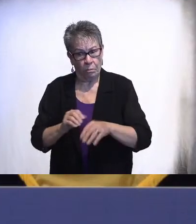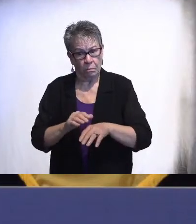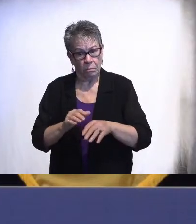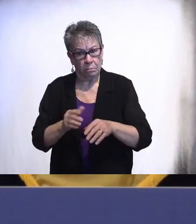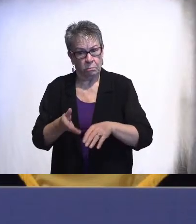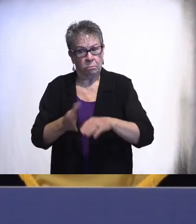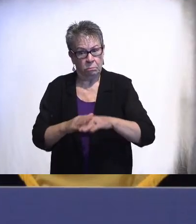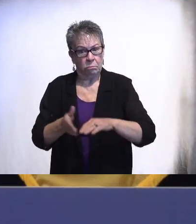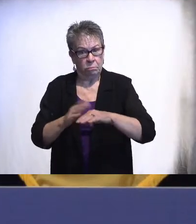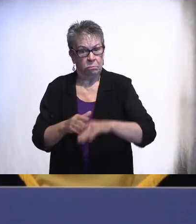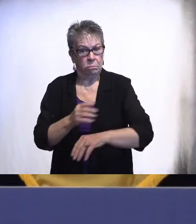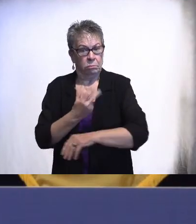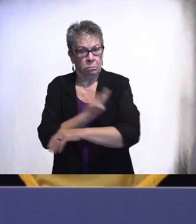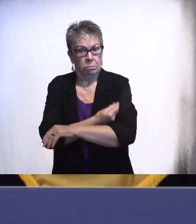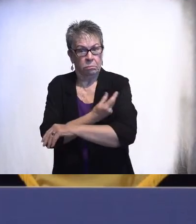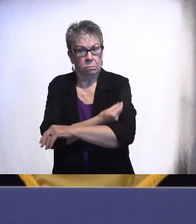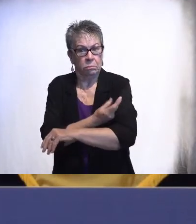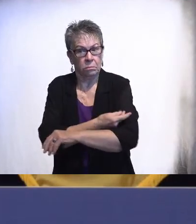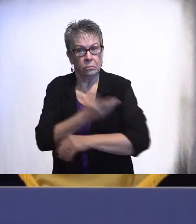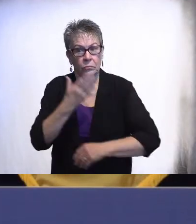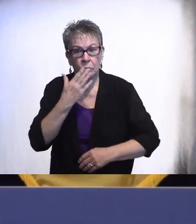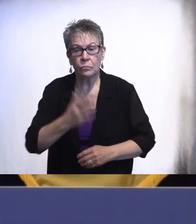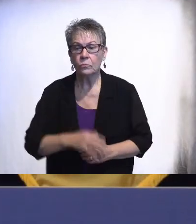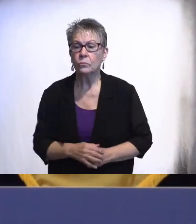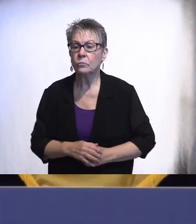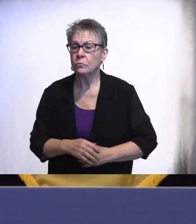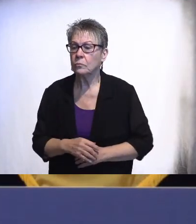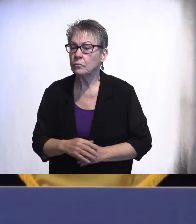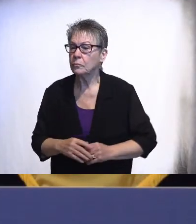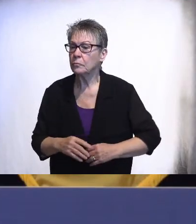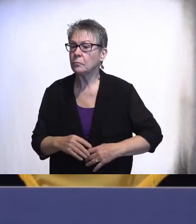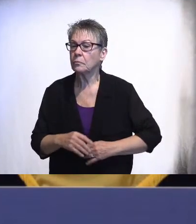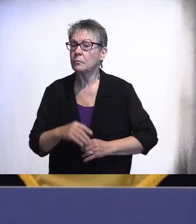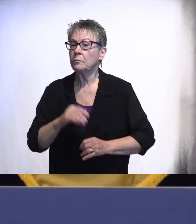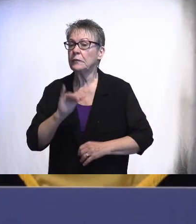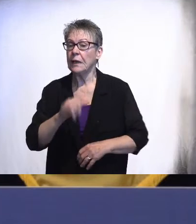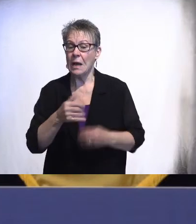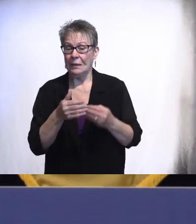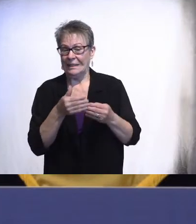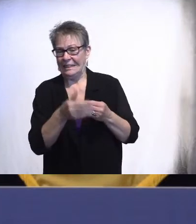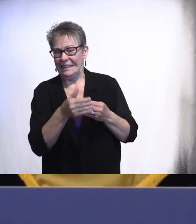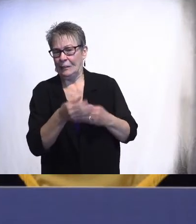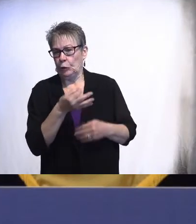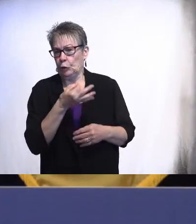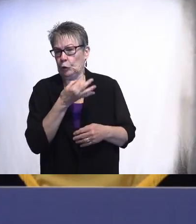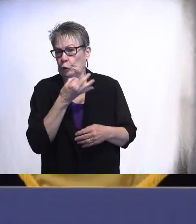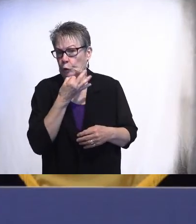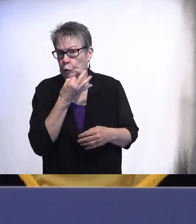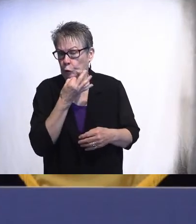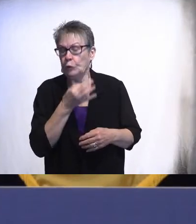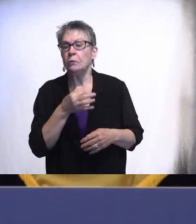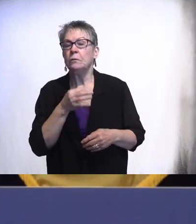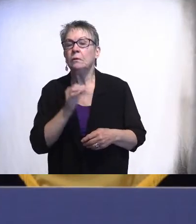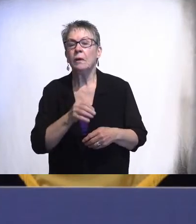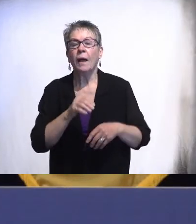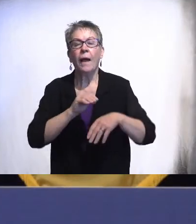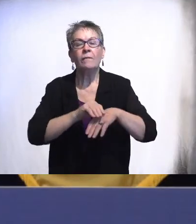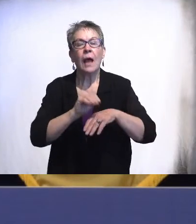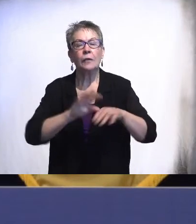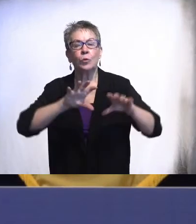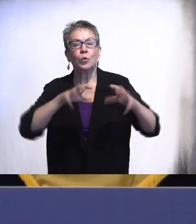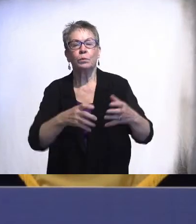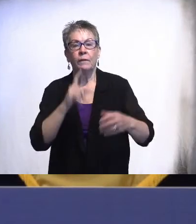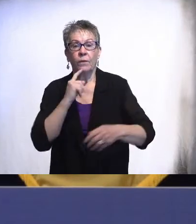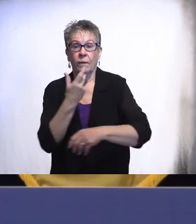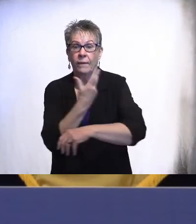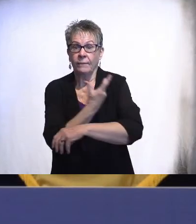for kids under 5 years old. So that combination has given us the sense that sort of plus or minus a month from